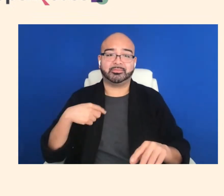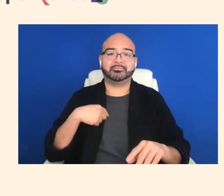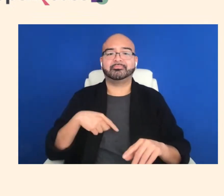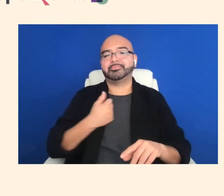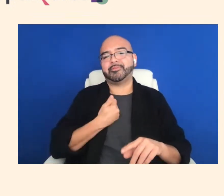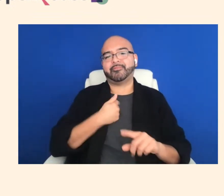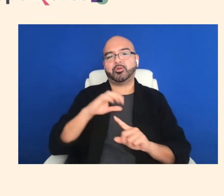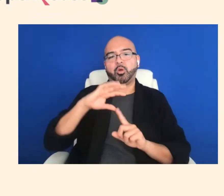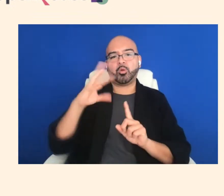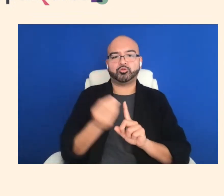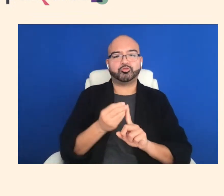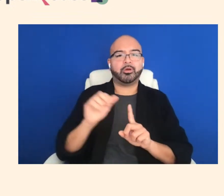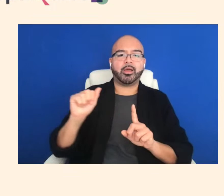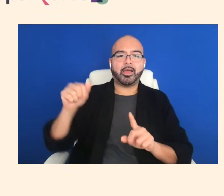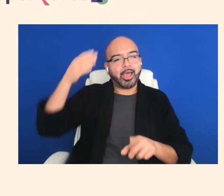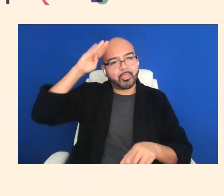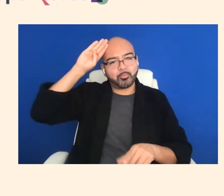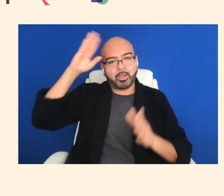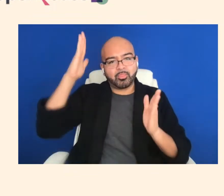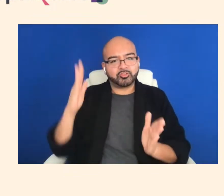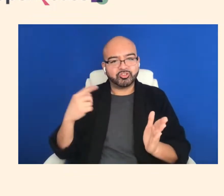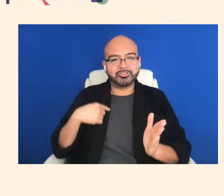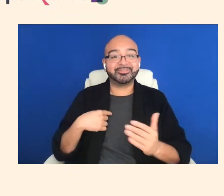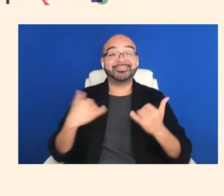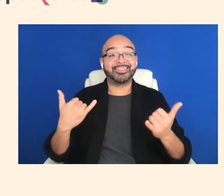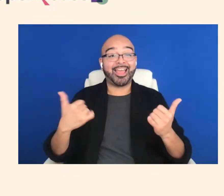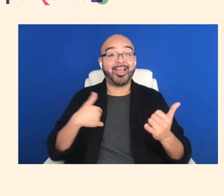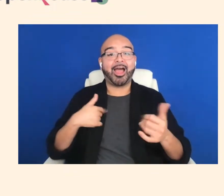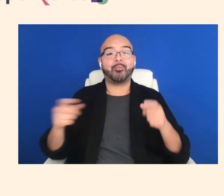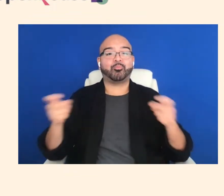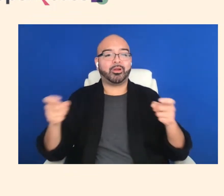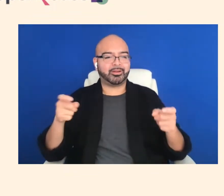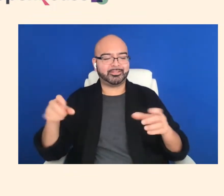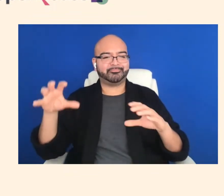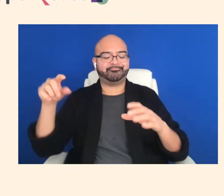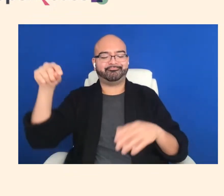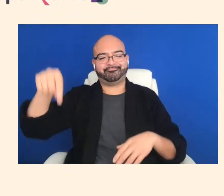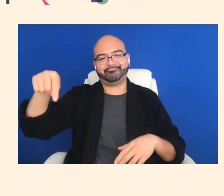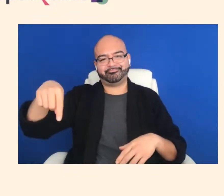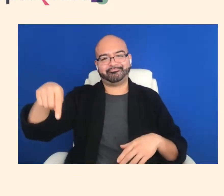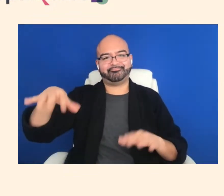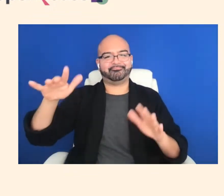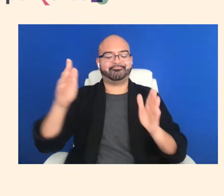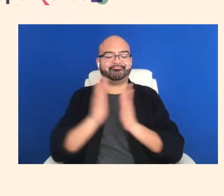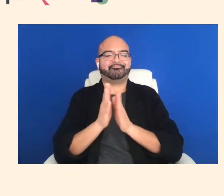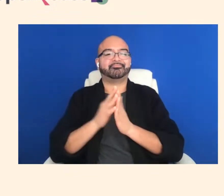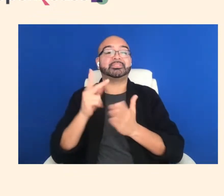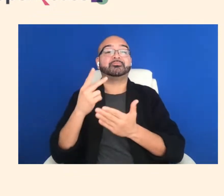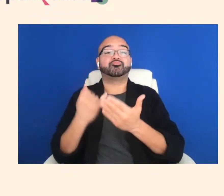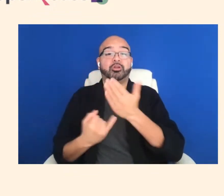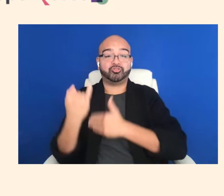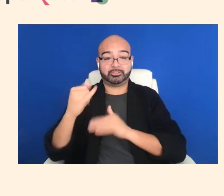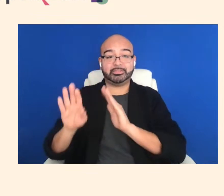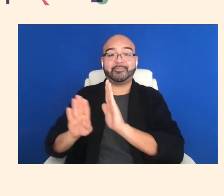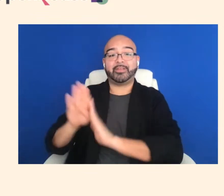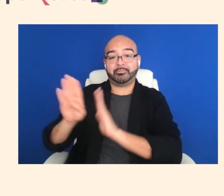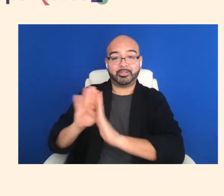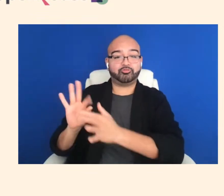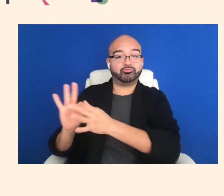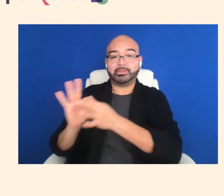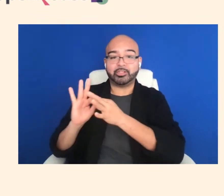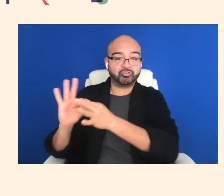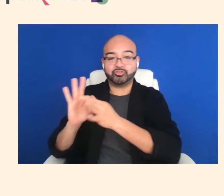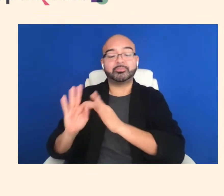anthropologist, and now I'm running the project development, relationship development,